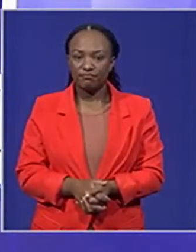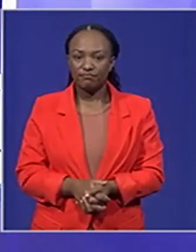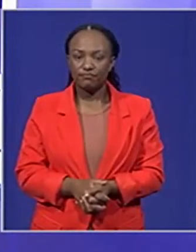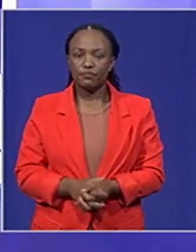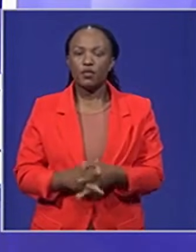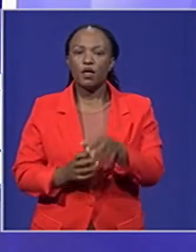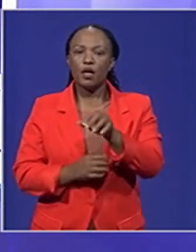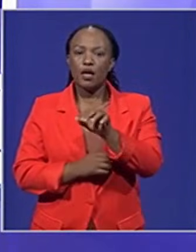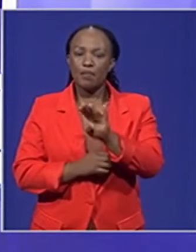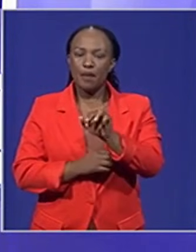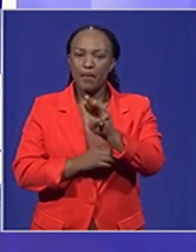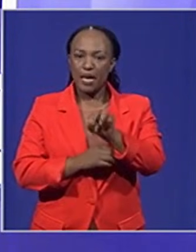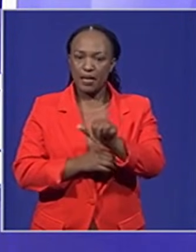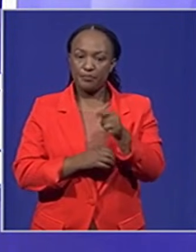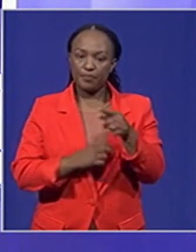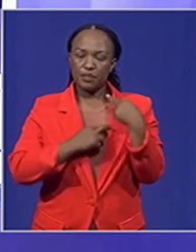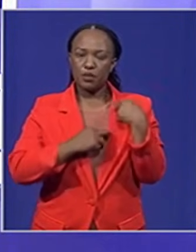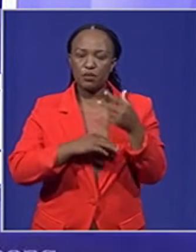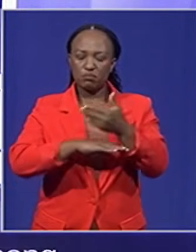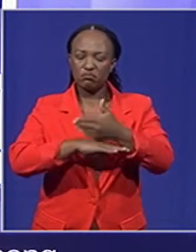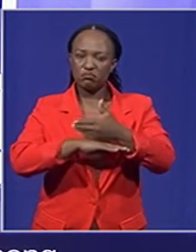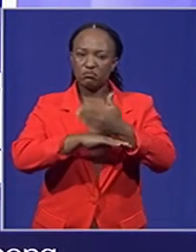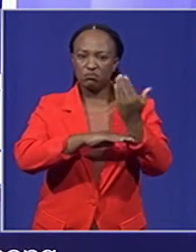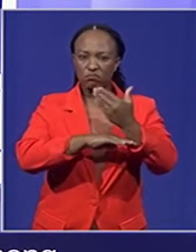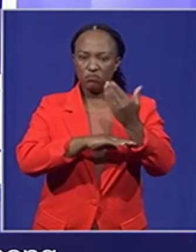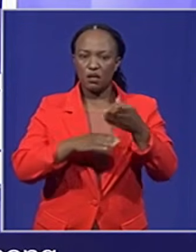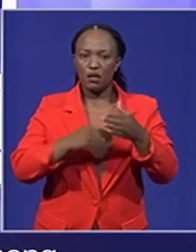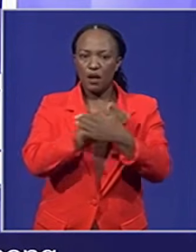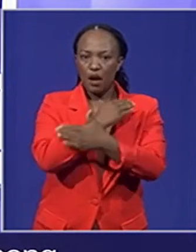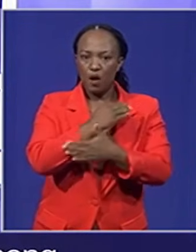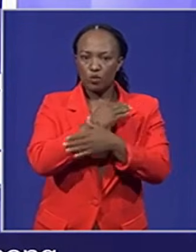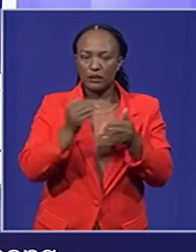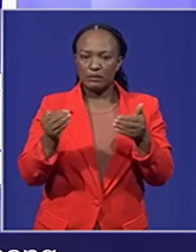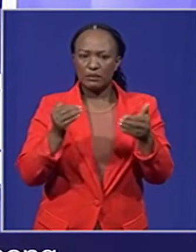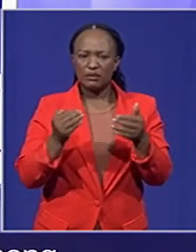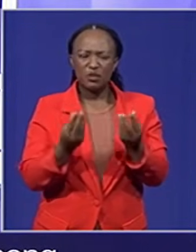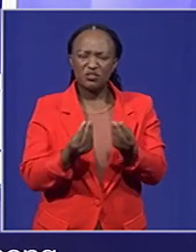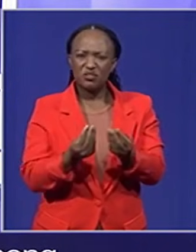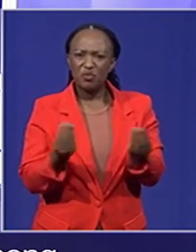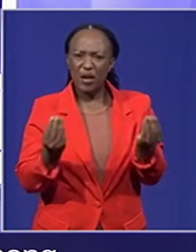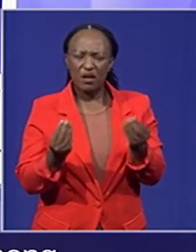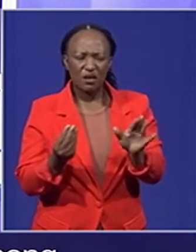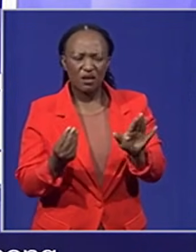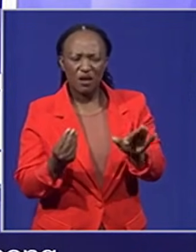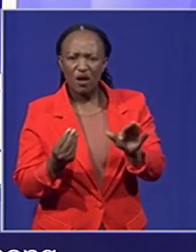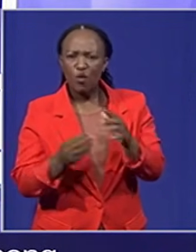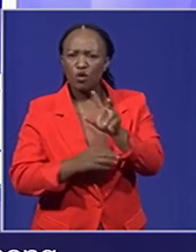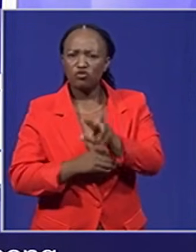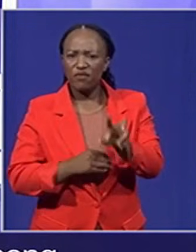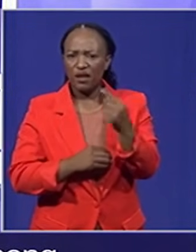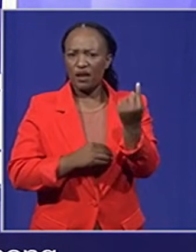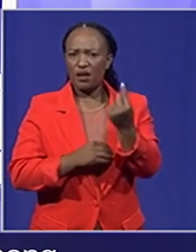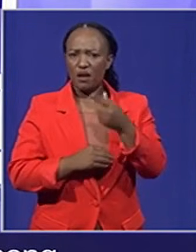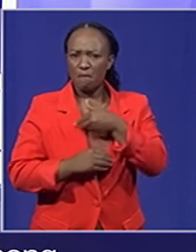Batalo ya mellwane ba laeditše dingongorego tša bona mabapi le bana bao ba emišitšwego mellwaneng ba sena ba felesetše mo sehleng sa